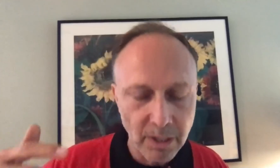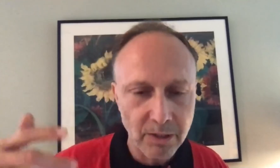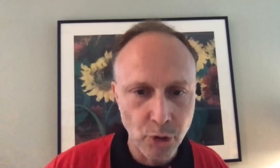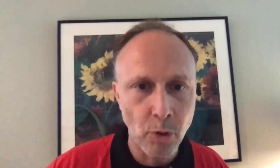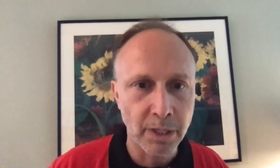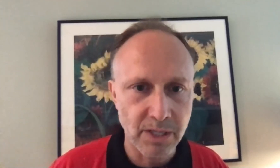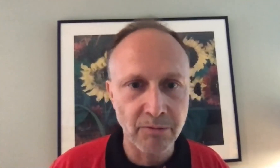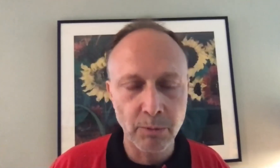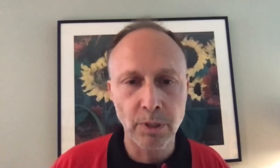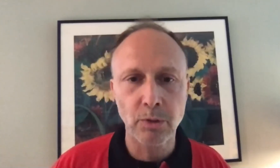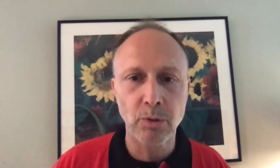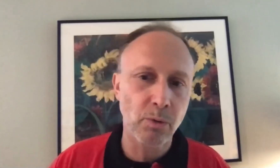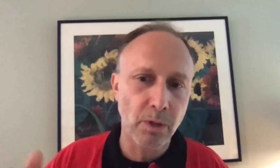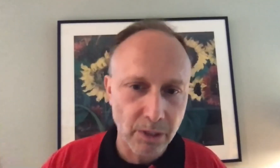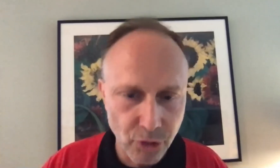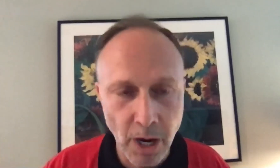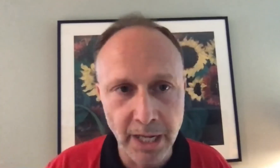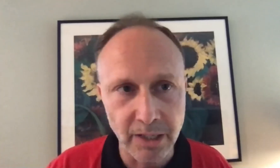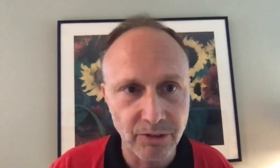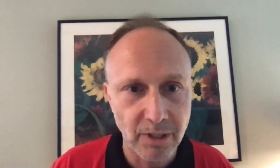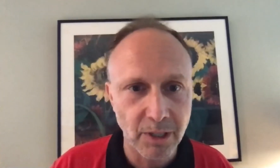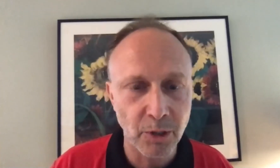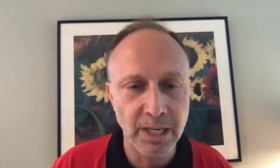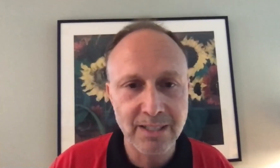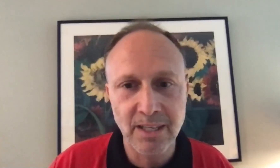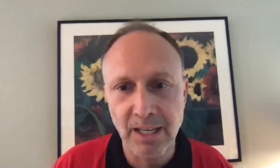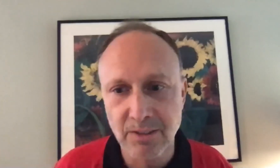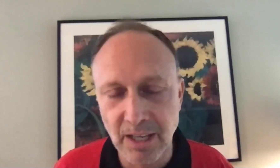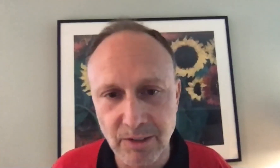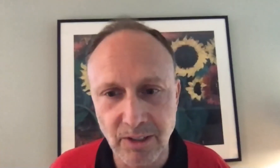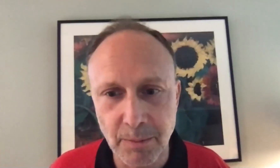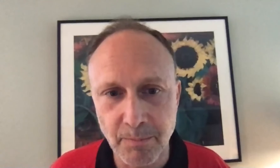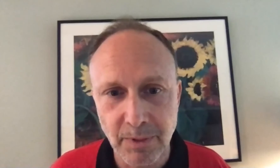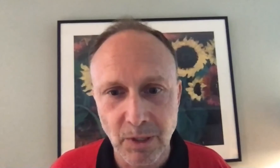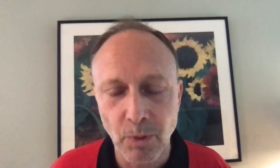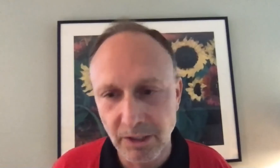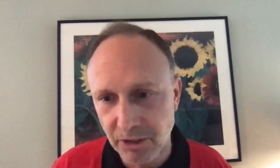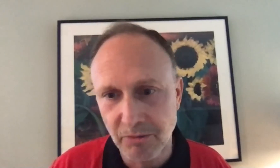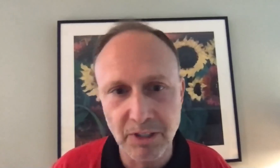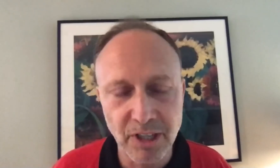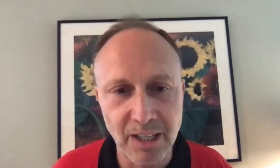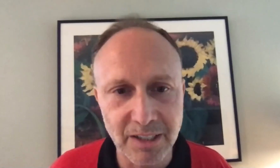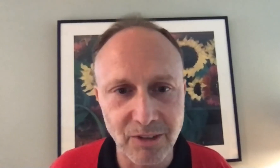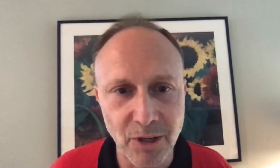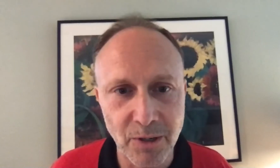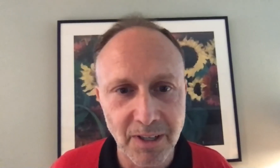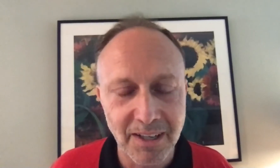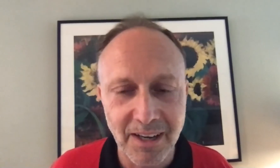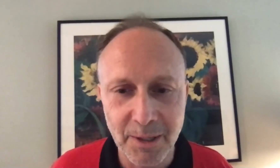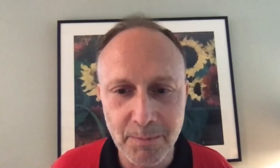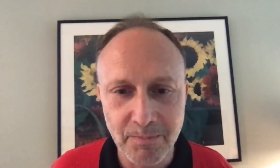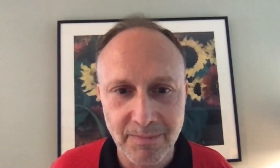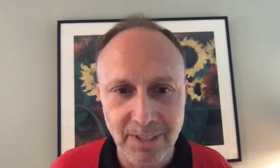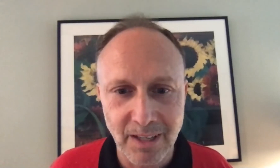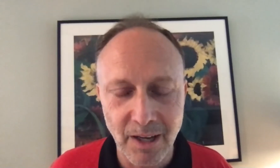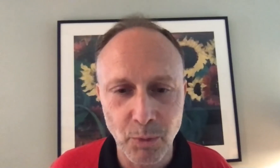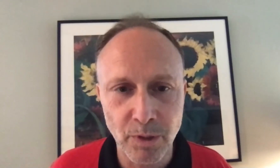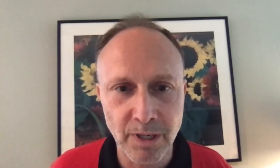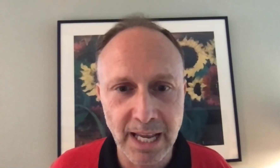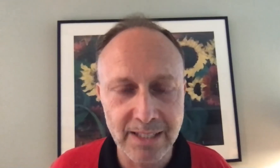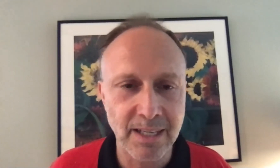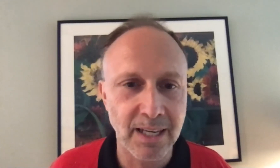To us, that's very important, because the journey matters more than, can I say, the winners. We've always